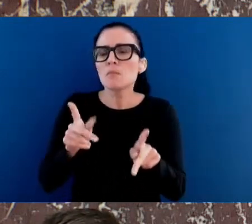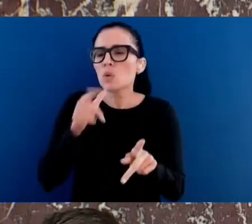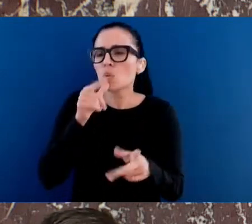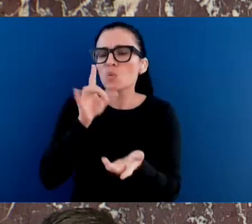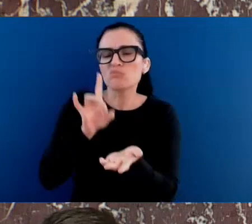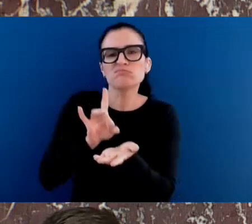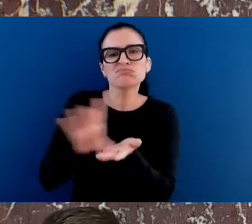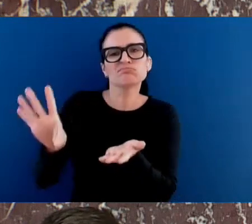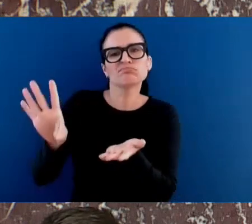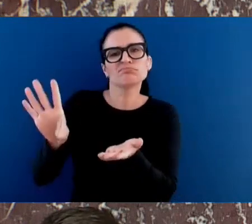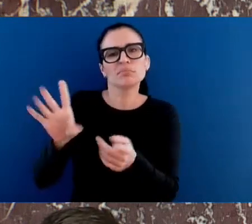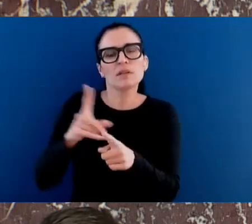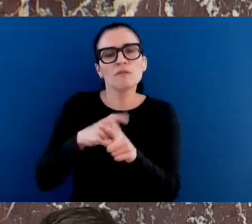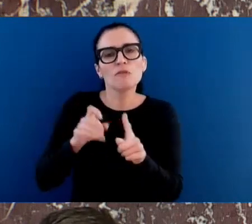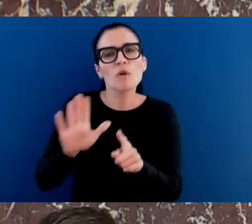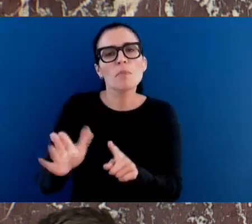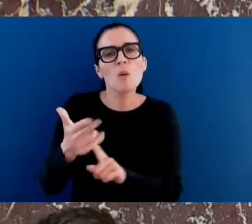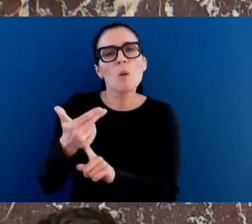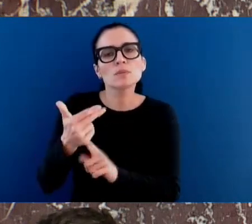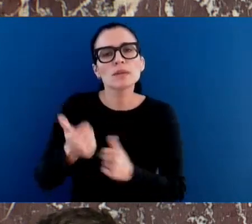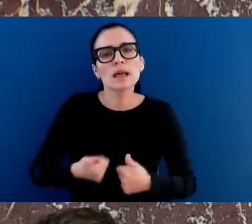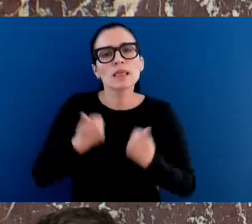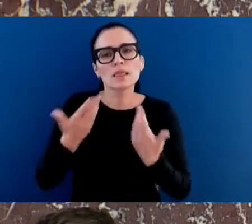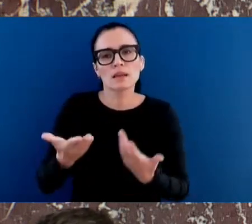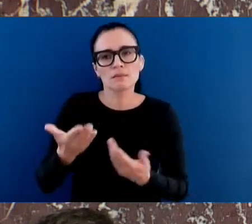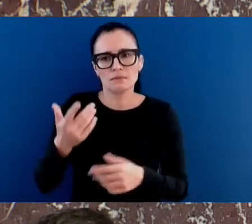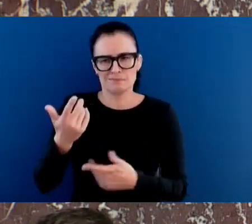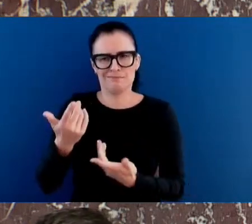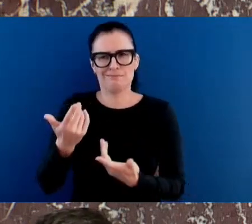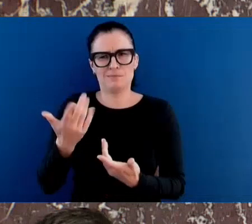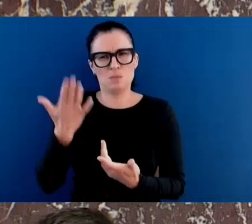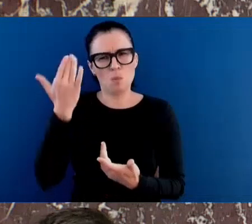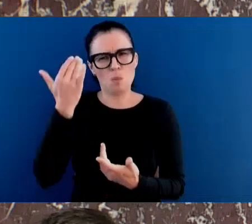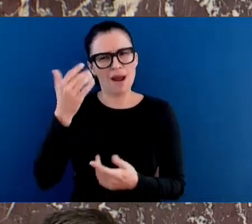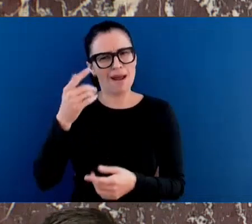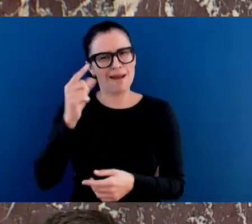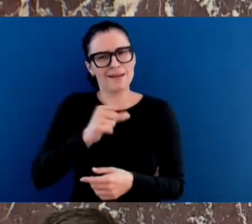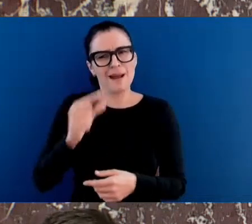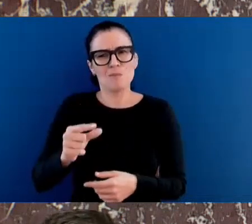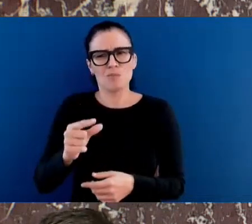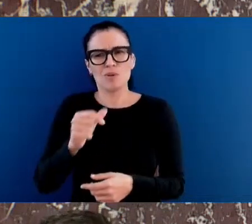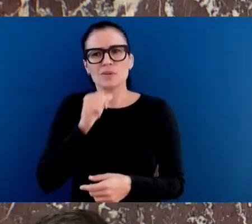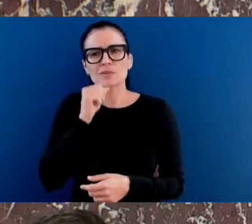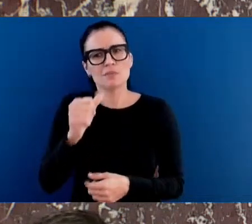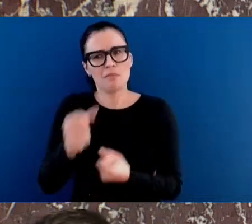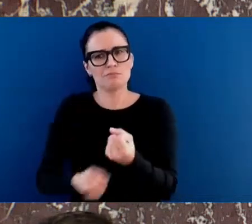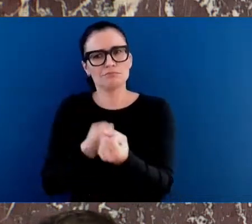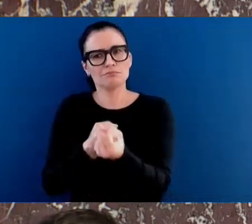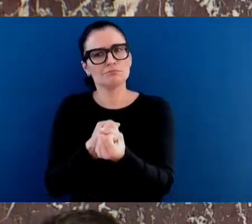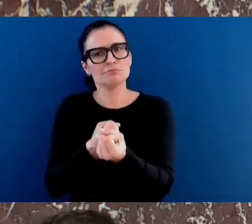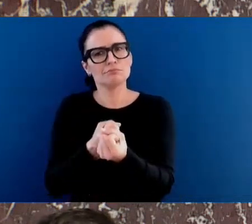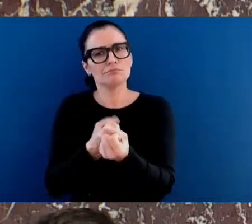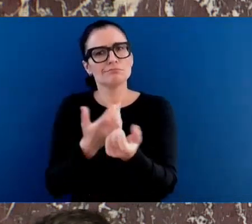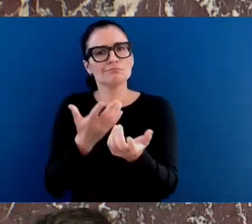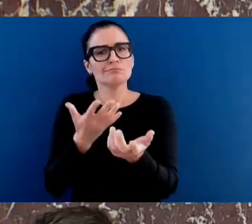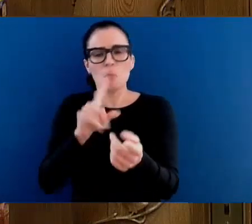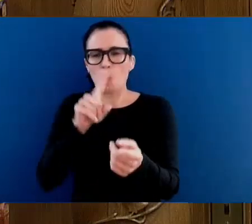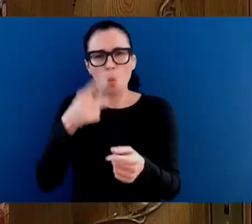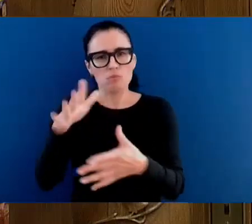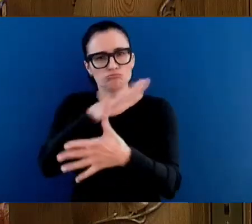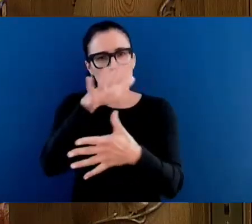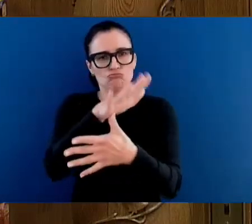support local news, not only to prioritize the NDP propaganda, but right before an election?